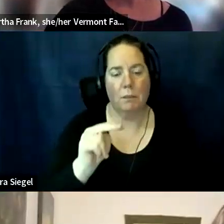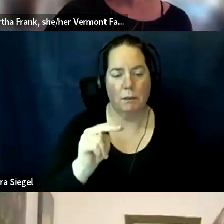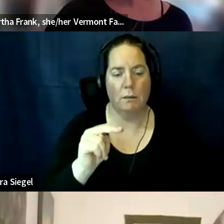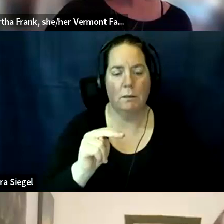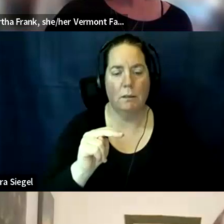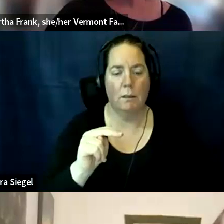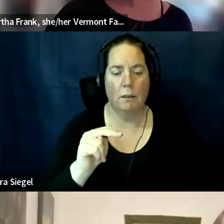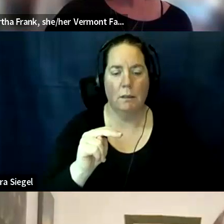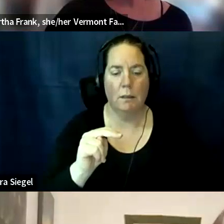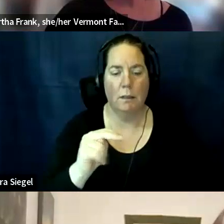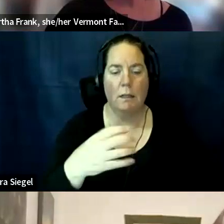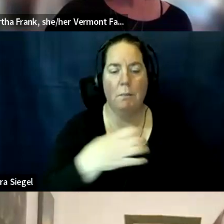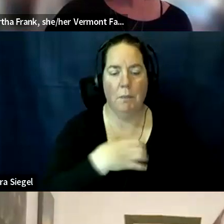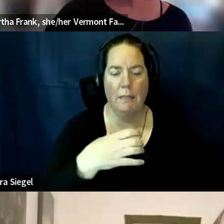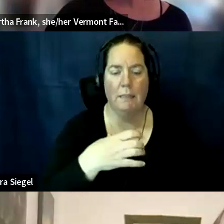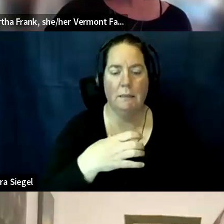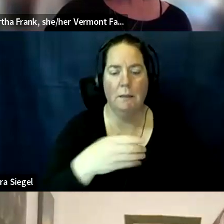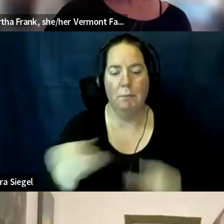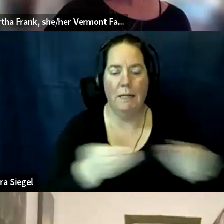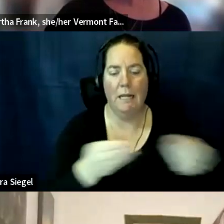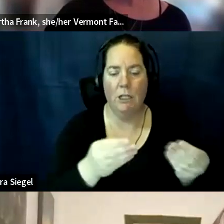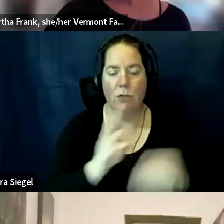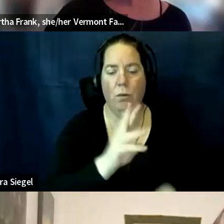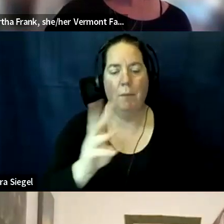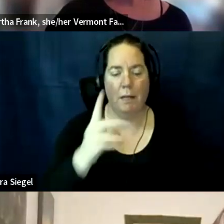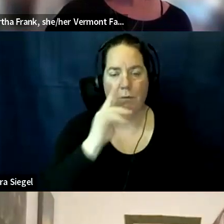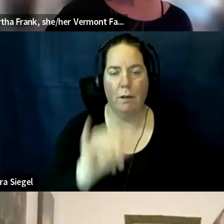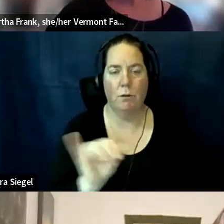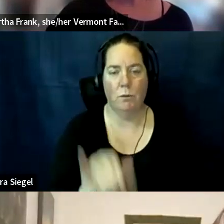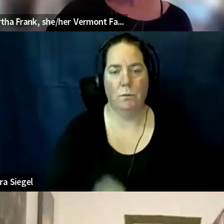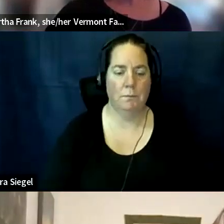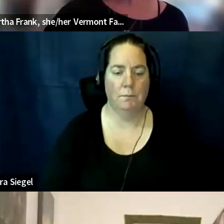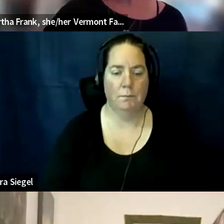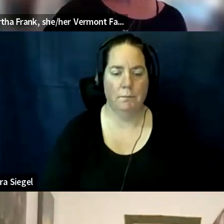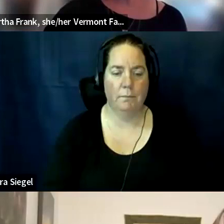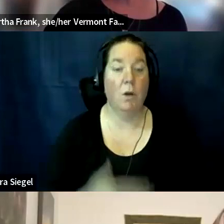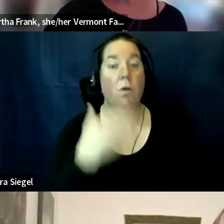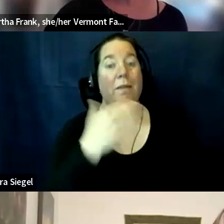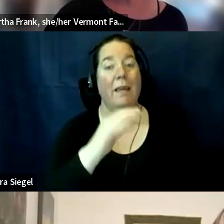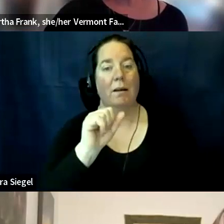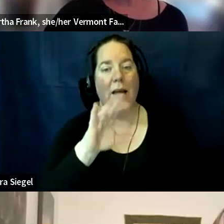mediation webpage for that as well. Thank you, Cassie, for putting in the TA line.